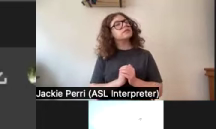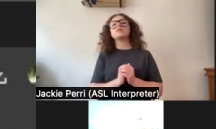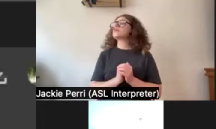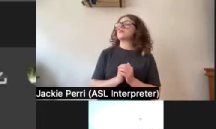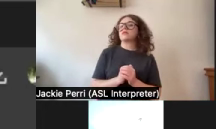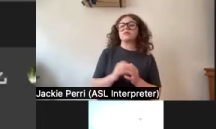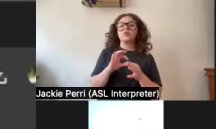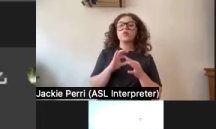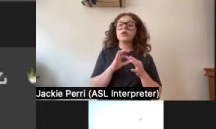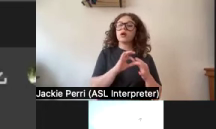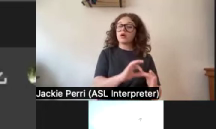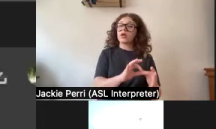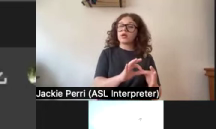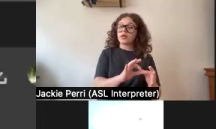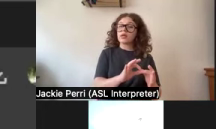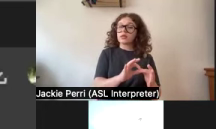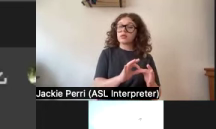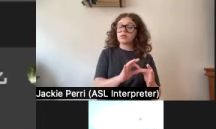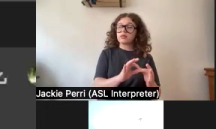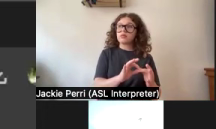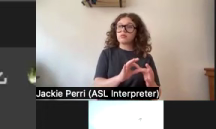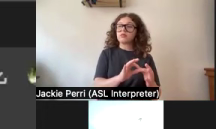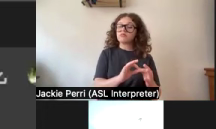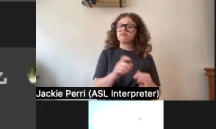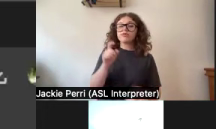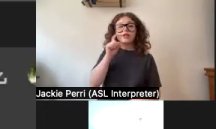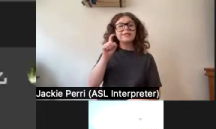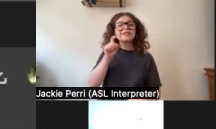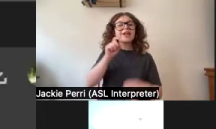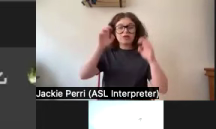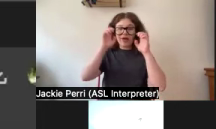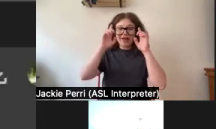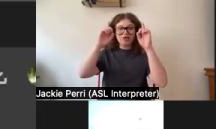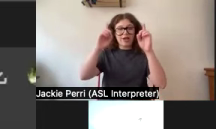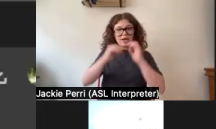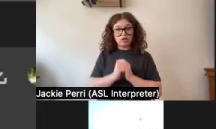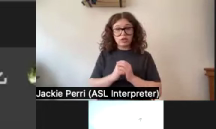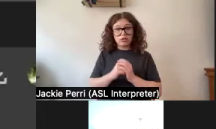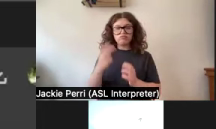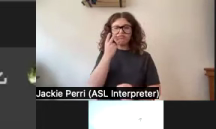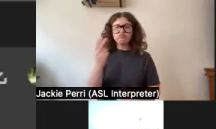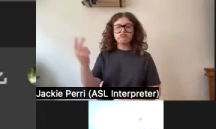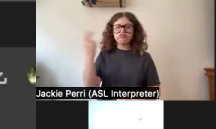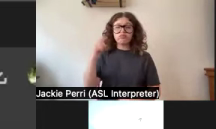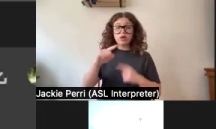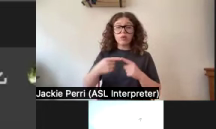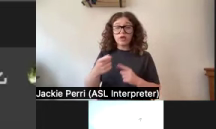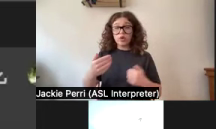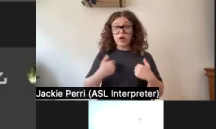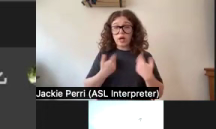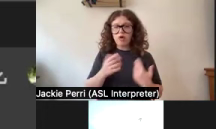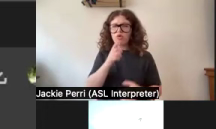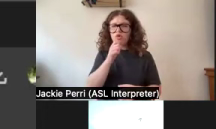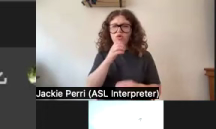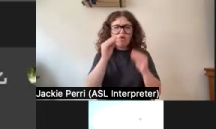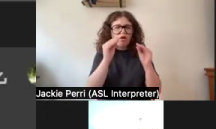educación regarding sexual cuando eras joven. De sexual quién o education dónde when you aprendiste, were young. qué From aprendiste, whom you qué te learned? hubiera